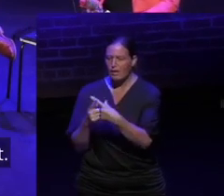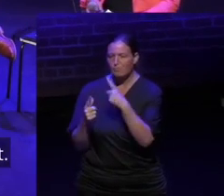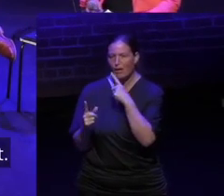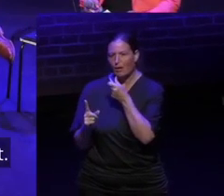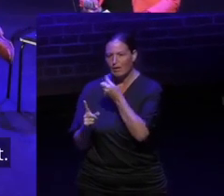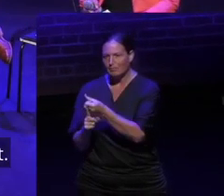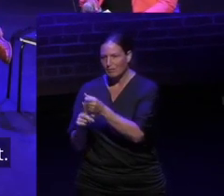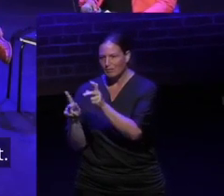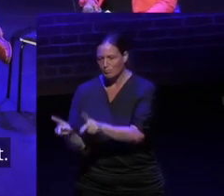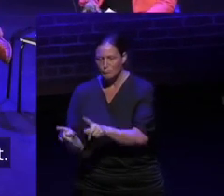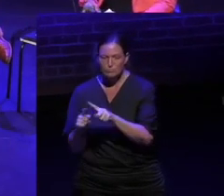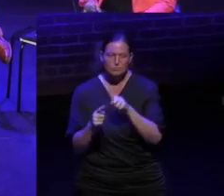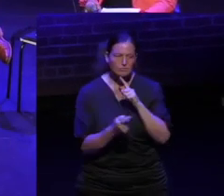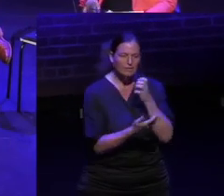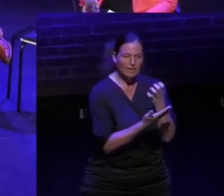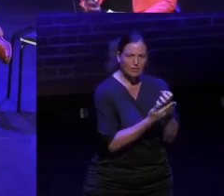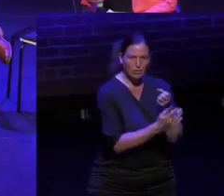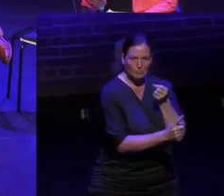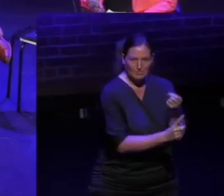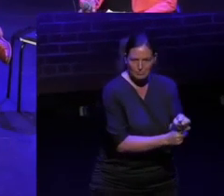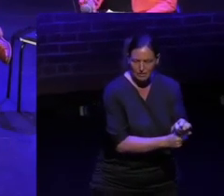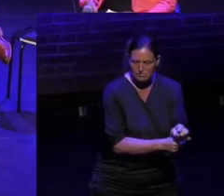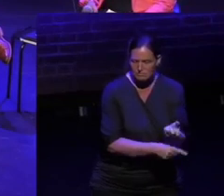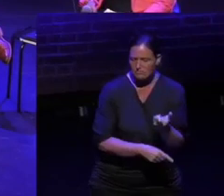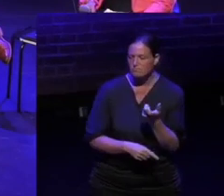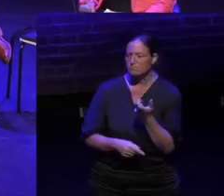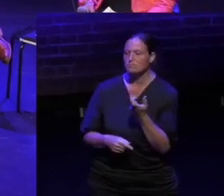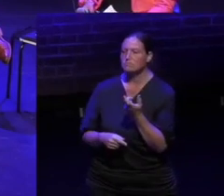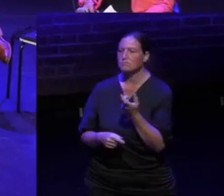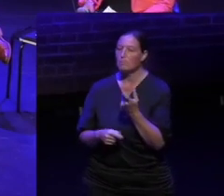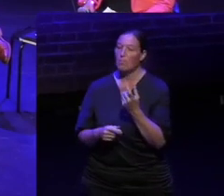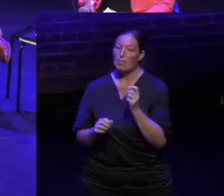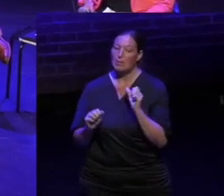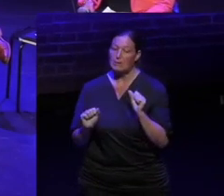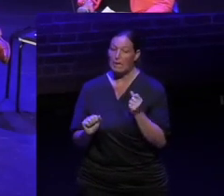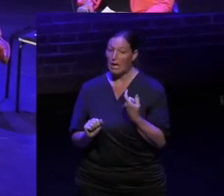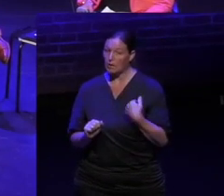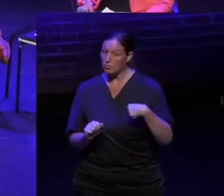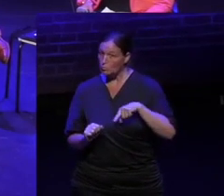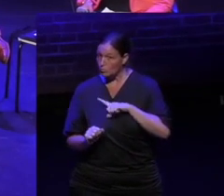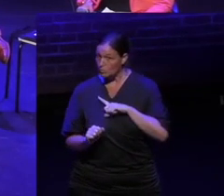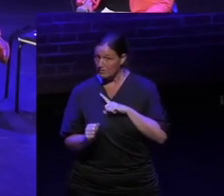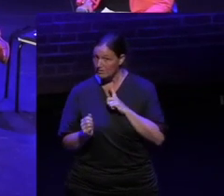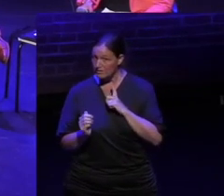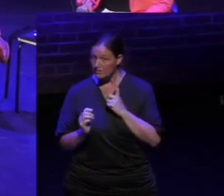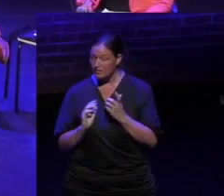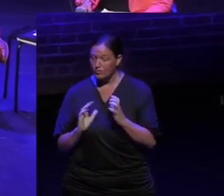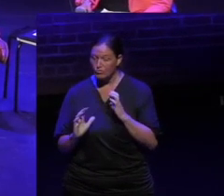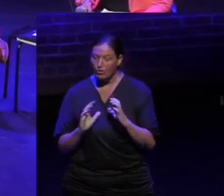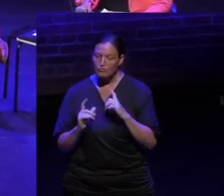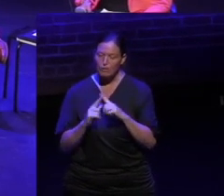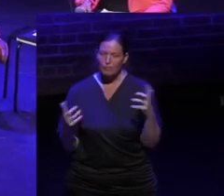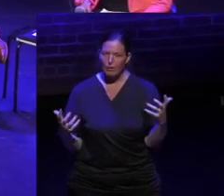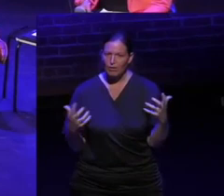and conversations about economic impact. But I'm interested whether we could maybe have a conversation here about an